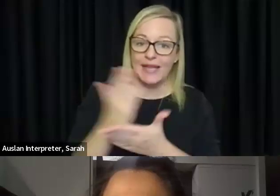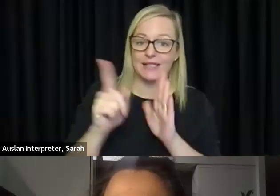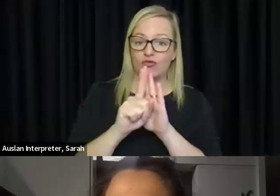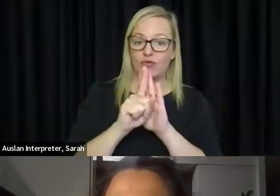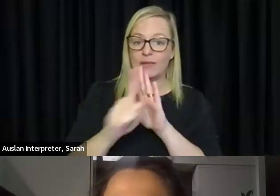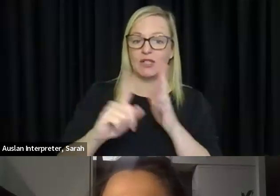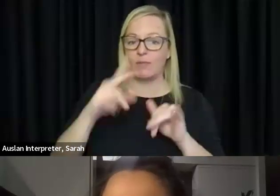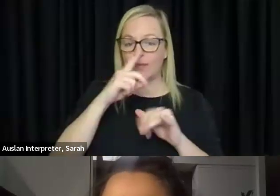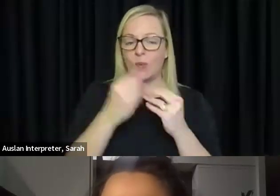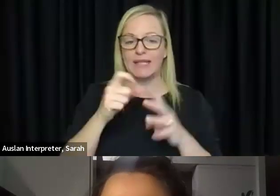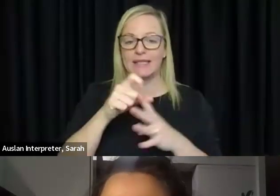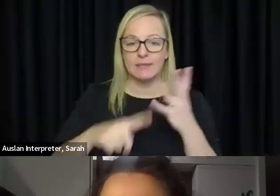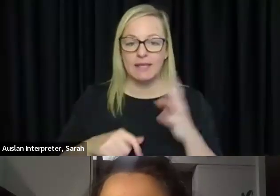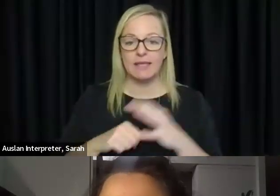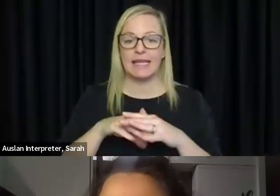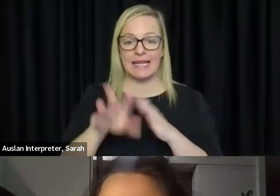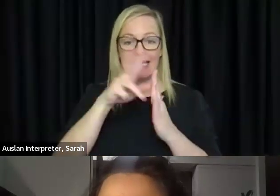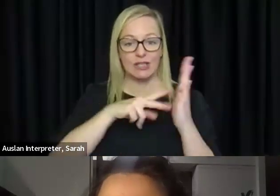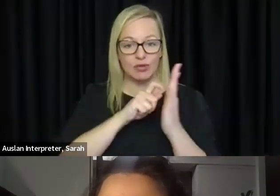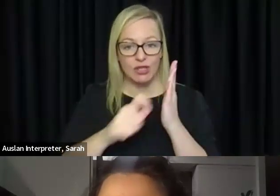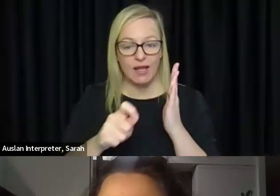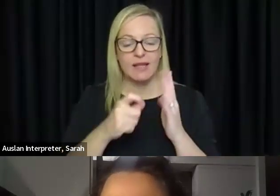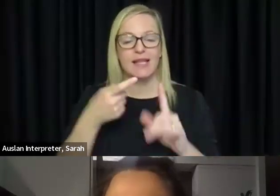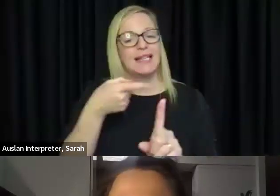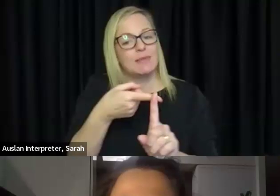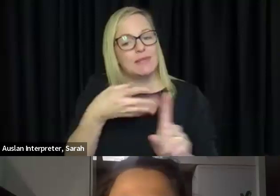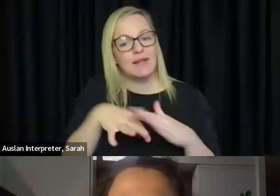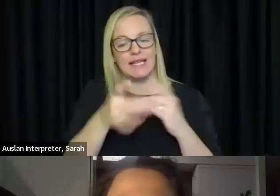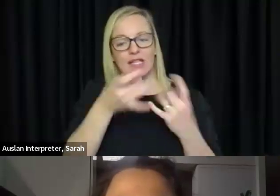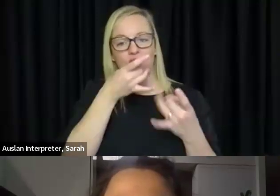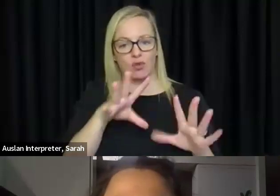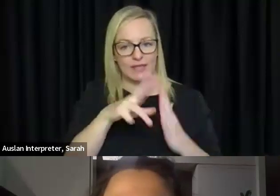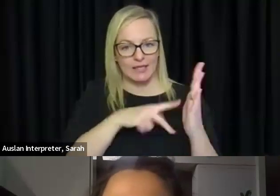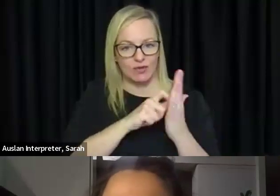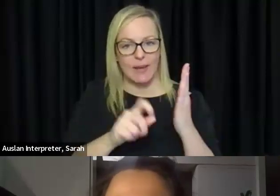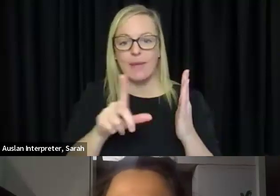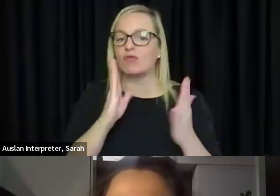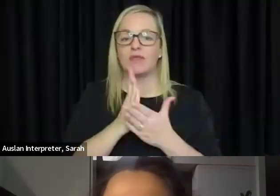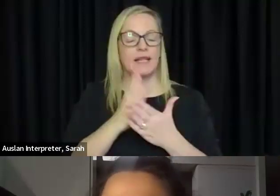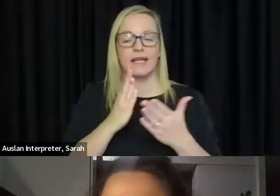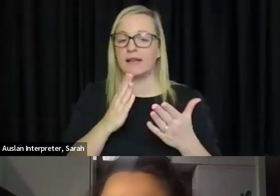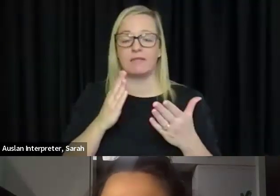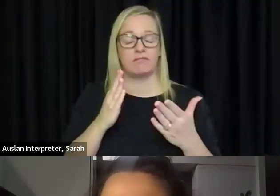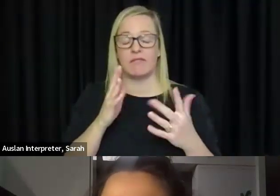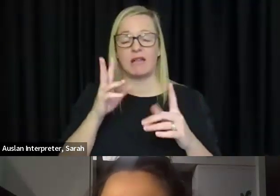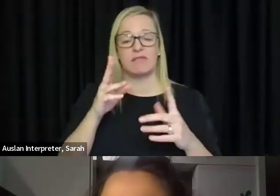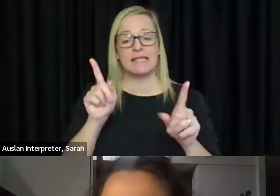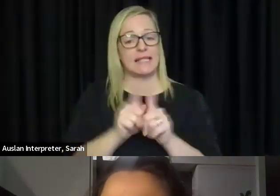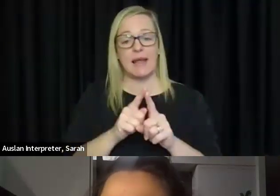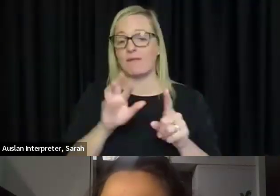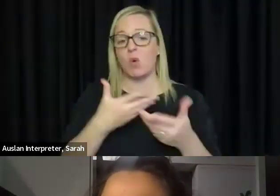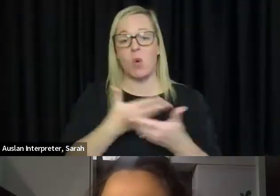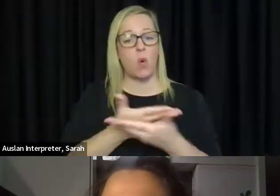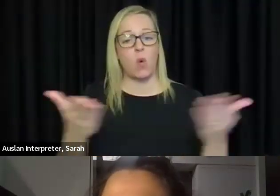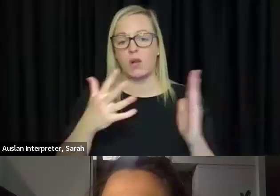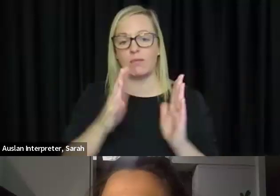disabilities in literature, specifically in children's literature, although it does apply in all literature. And